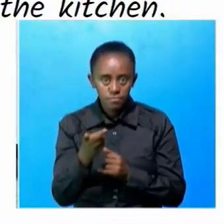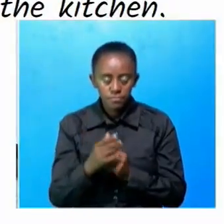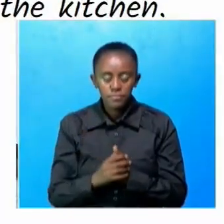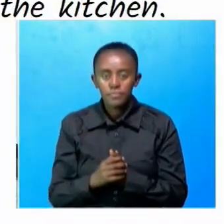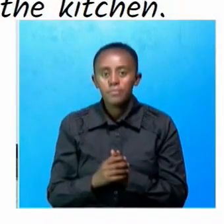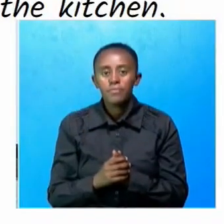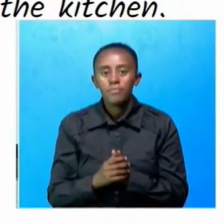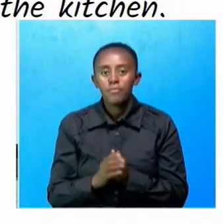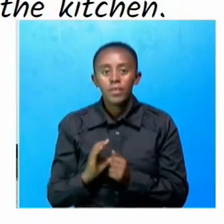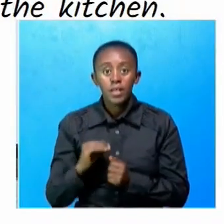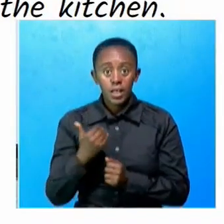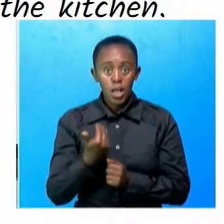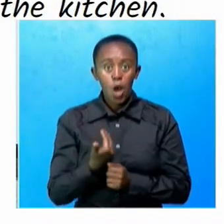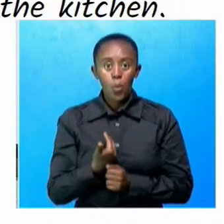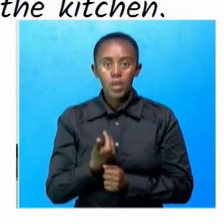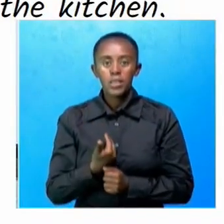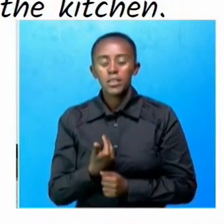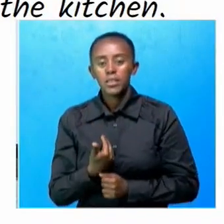Our